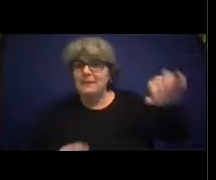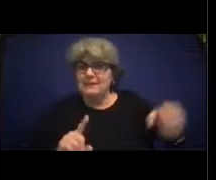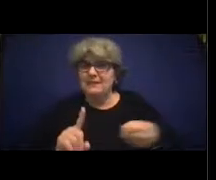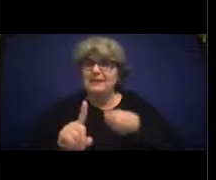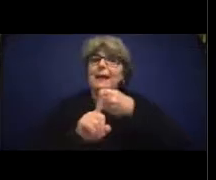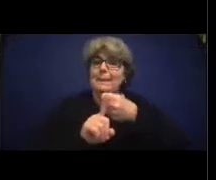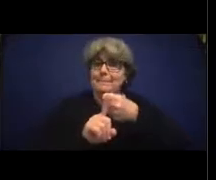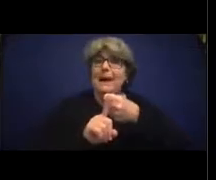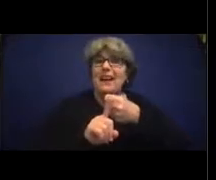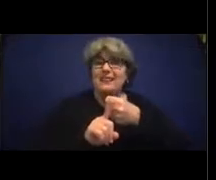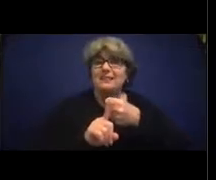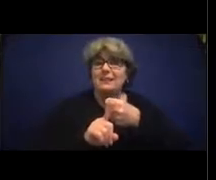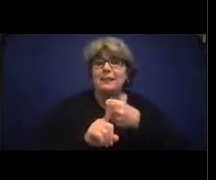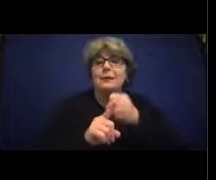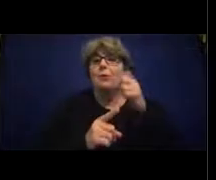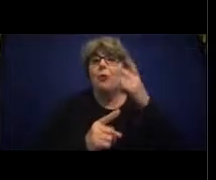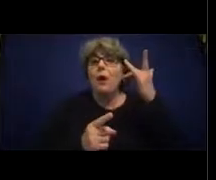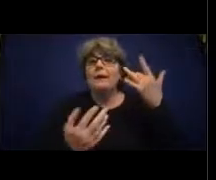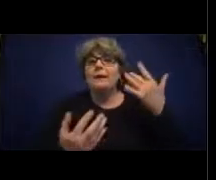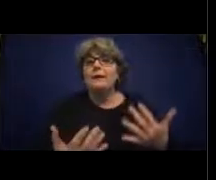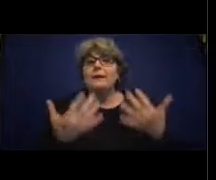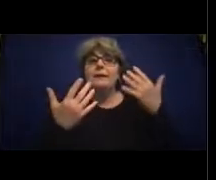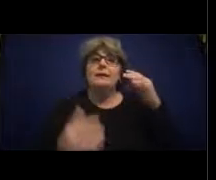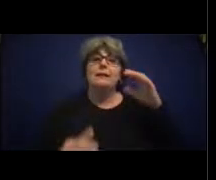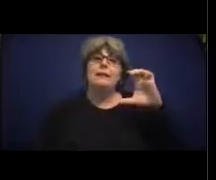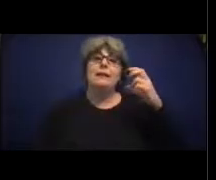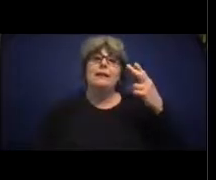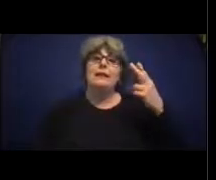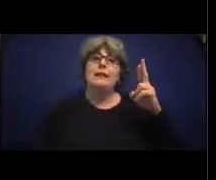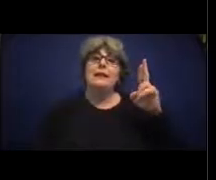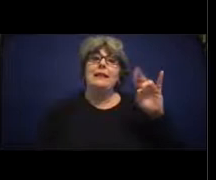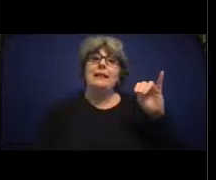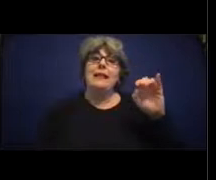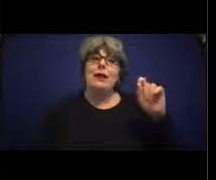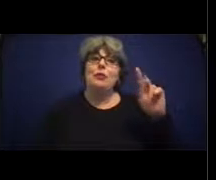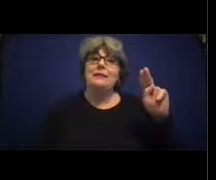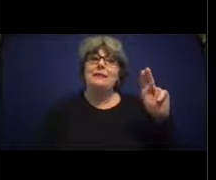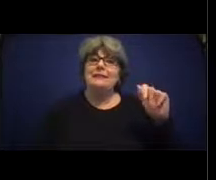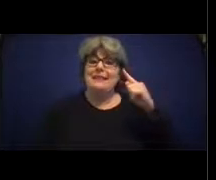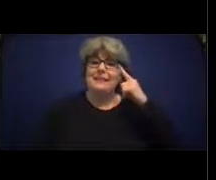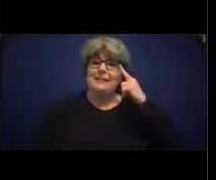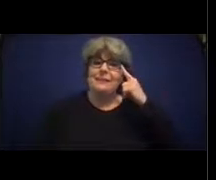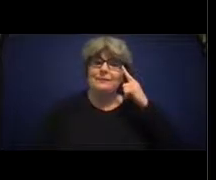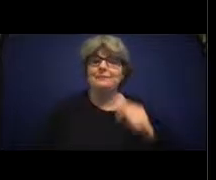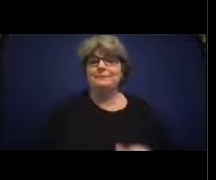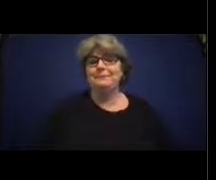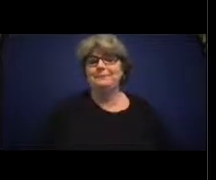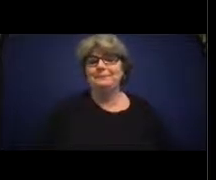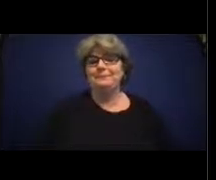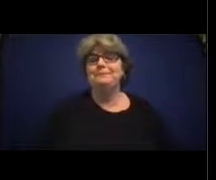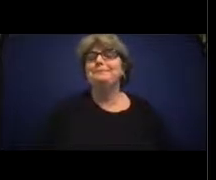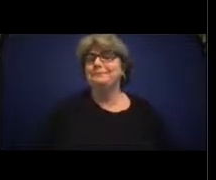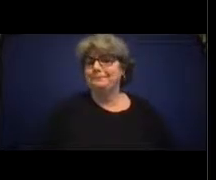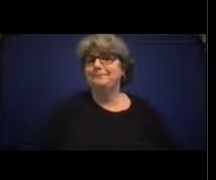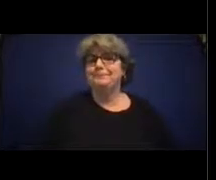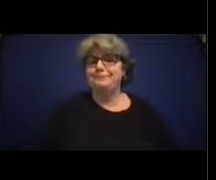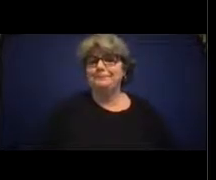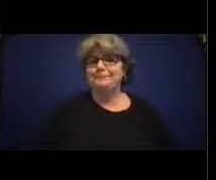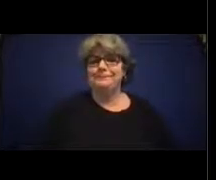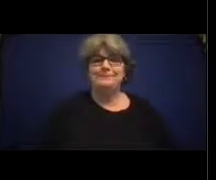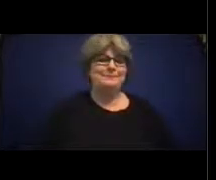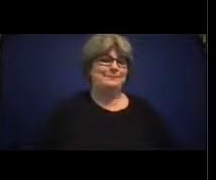because the smoke can travel very far. And I think, Christina, you had some examples of how smoke can travel across the country. Yeah, let's go to the